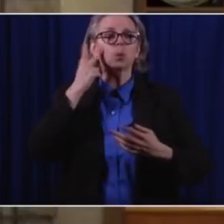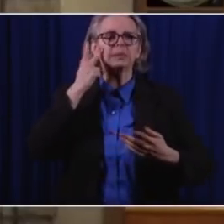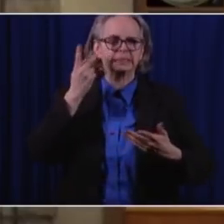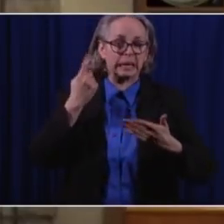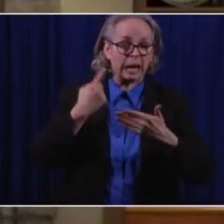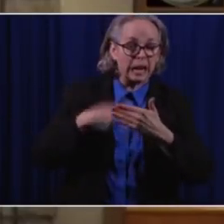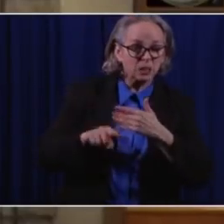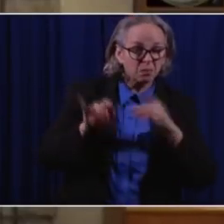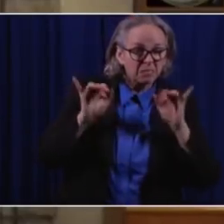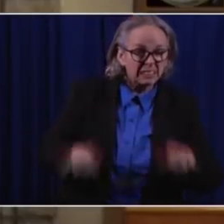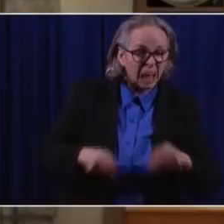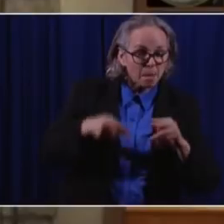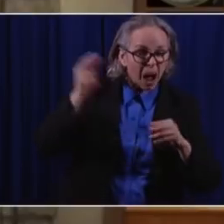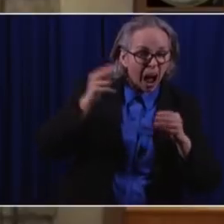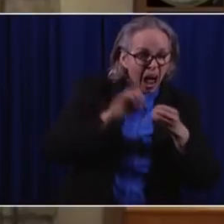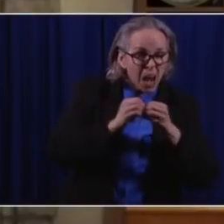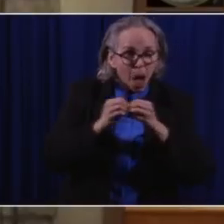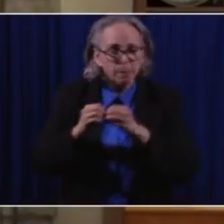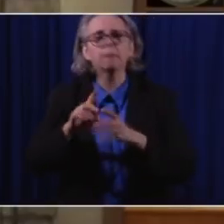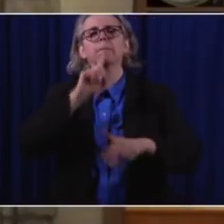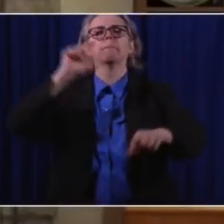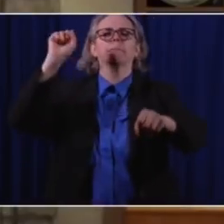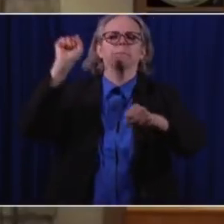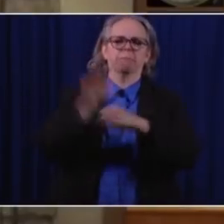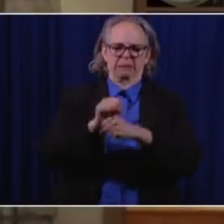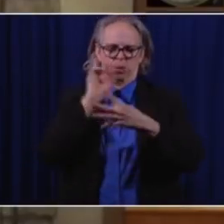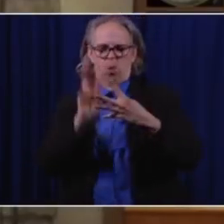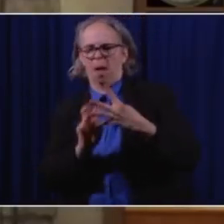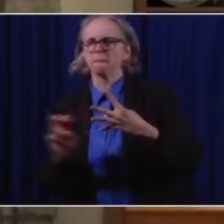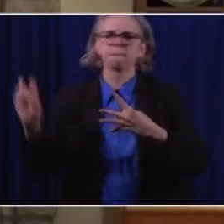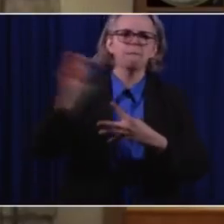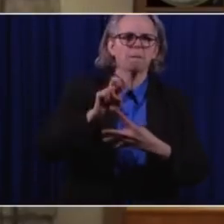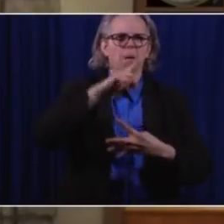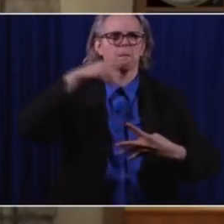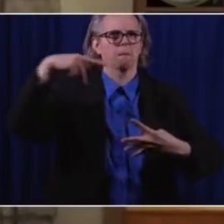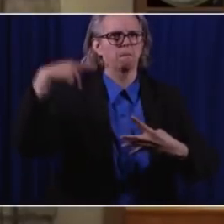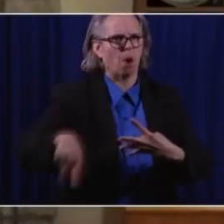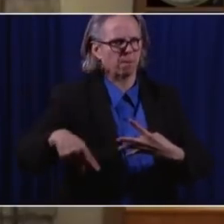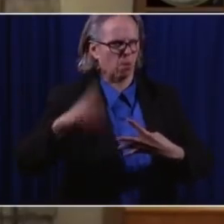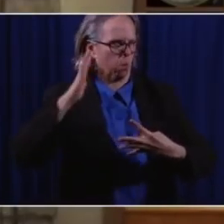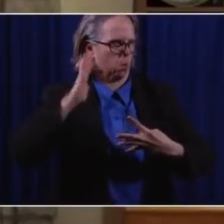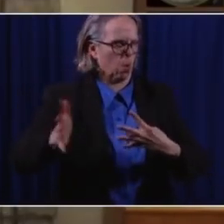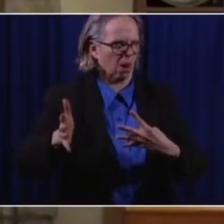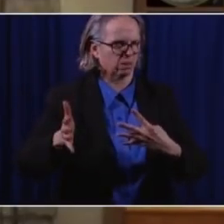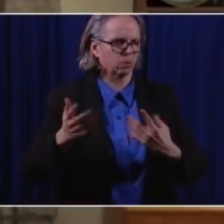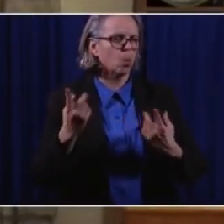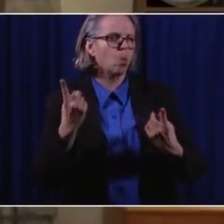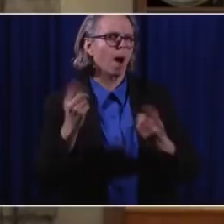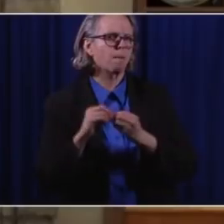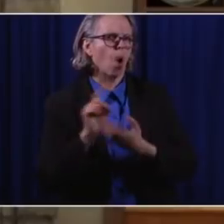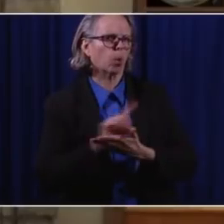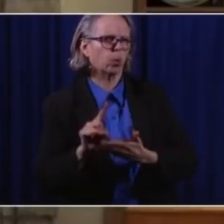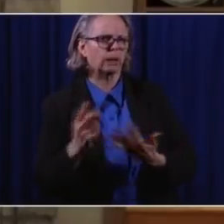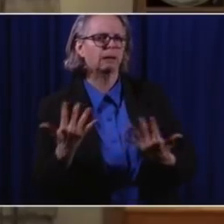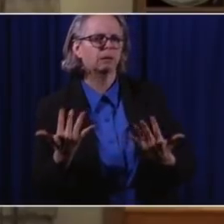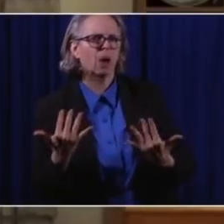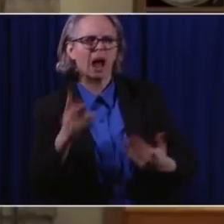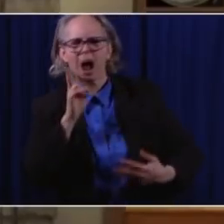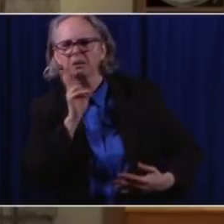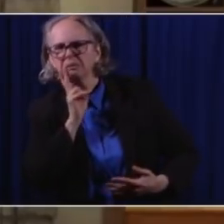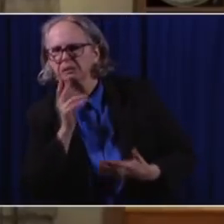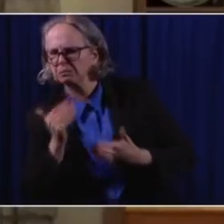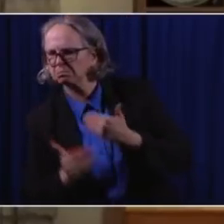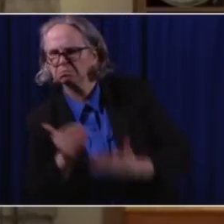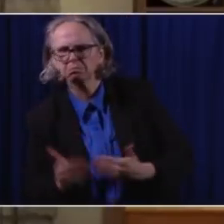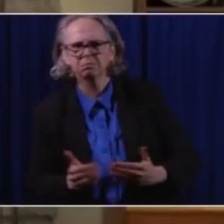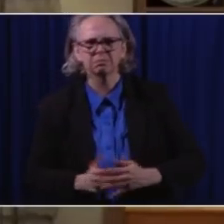use of and the pressure on hospitals and the healthcare system, then next week they could and would turn purple. They're